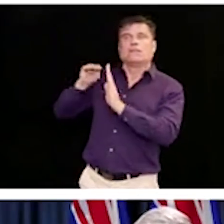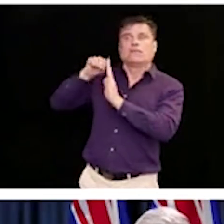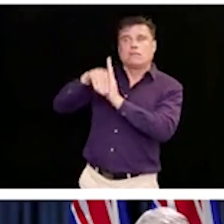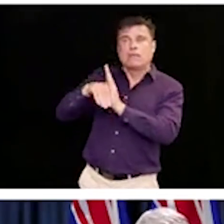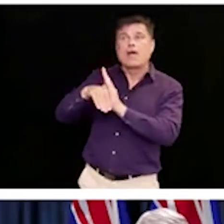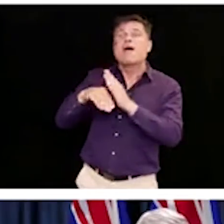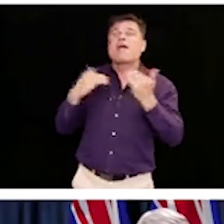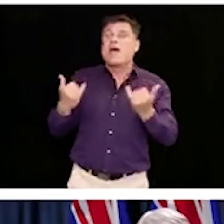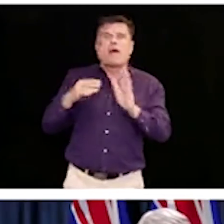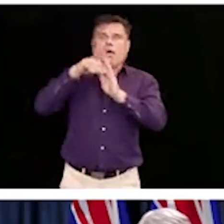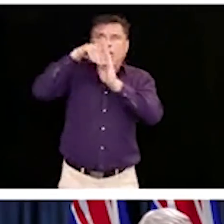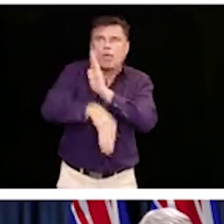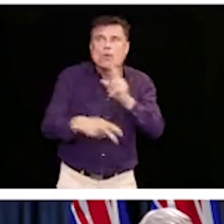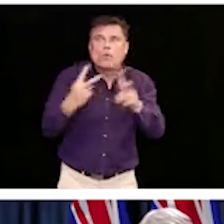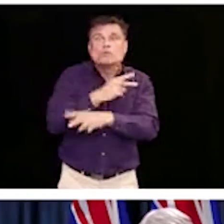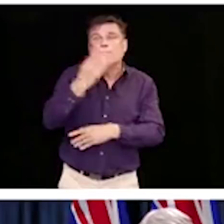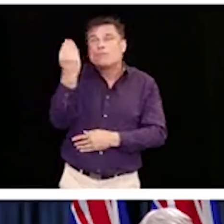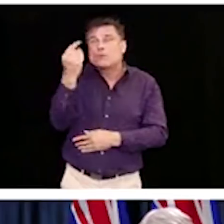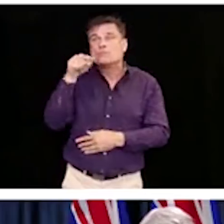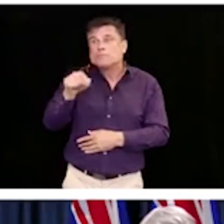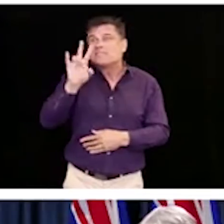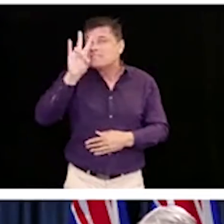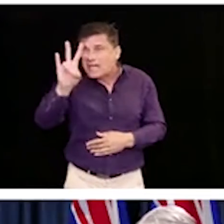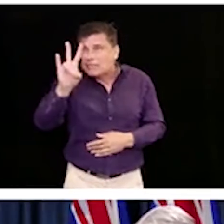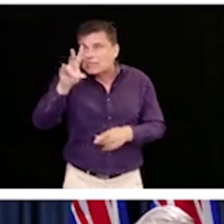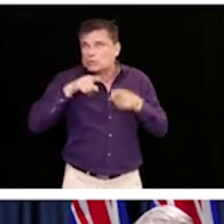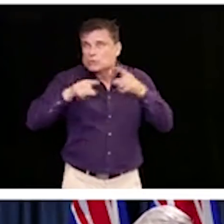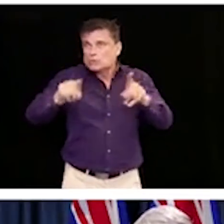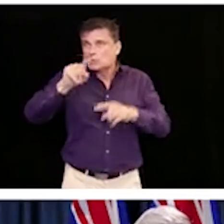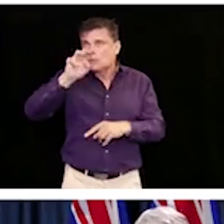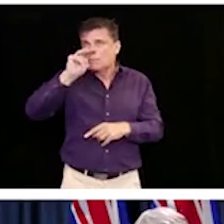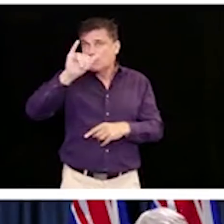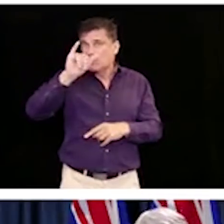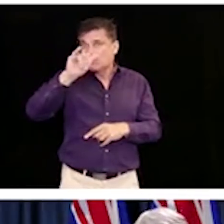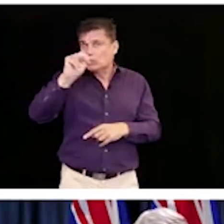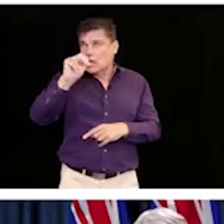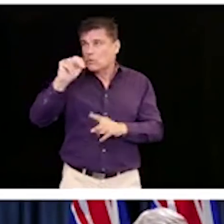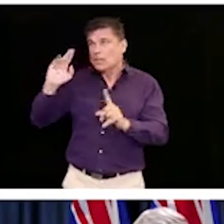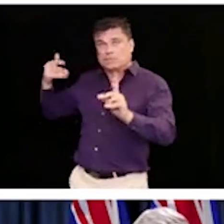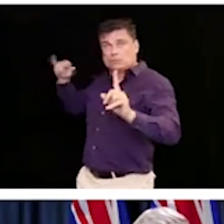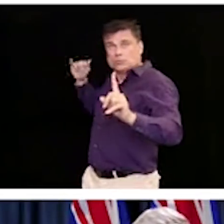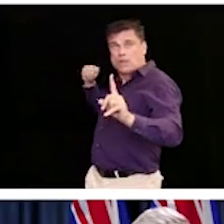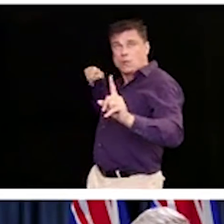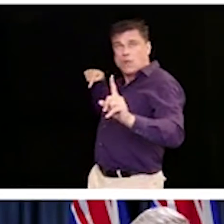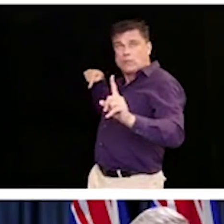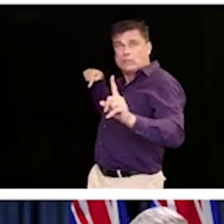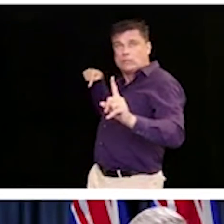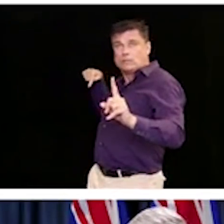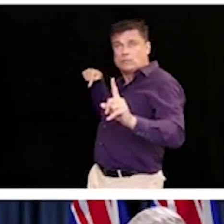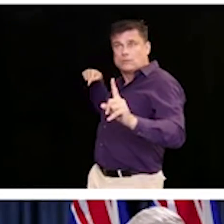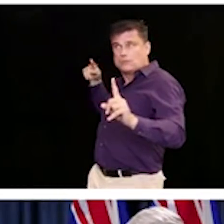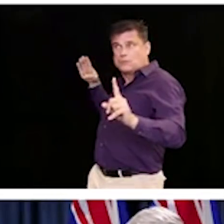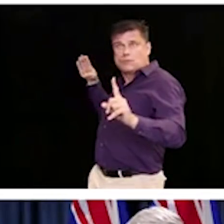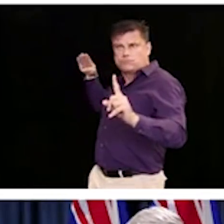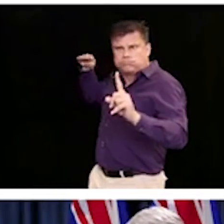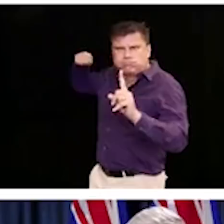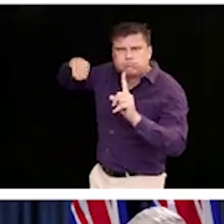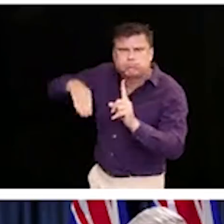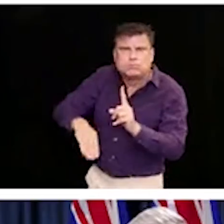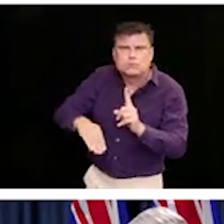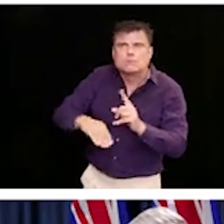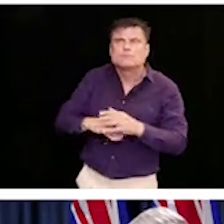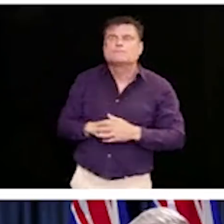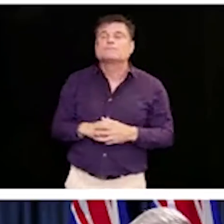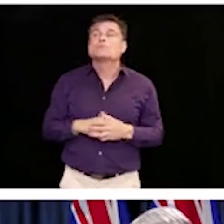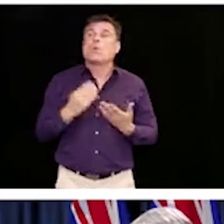down 14.7% year to date when comparing the January to May period of 2019.